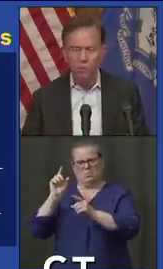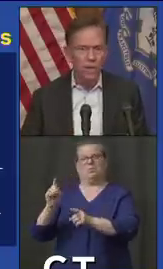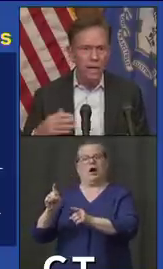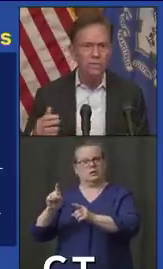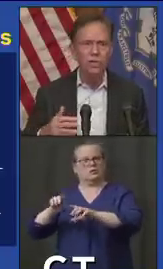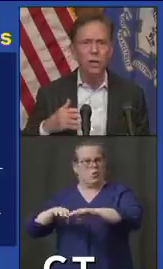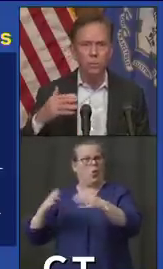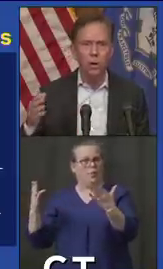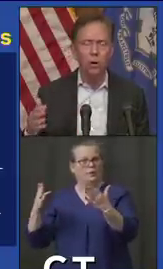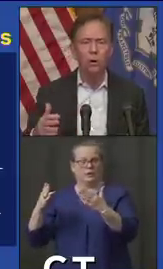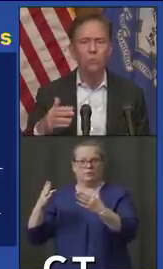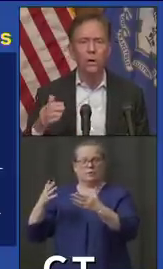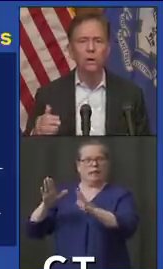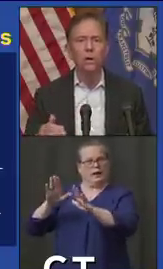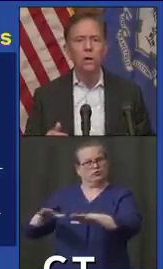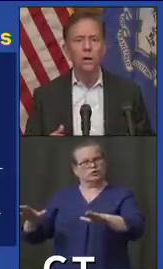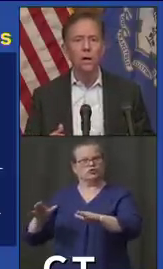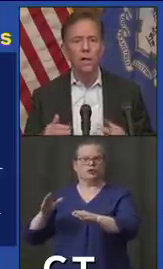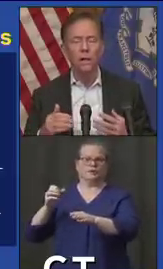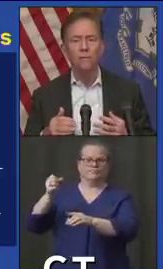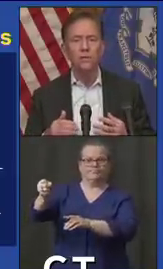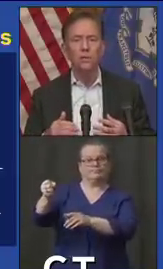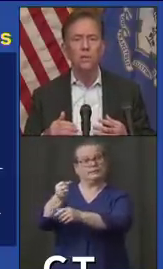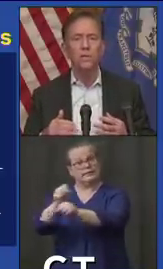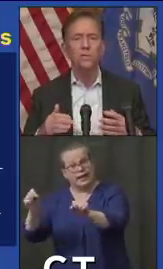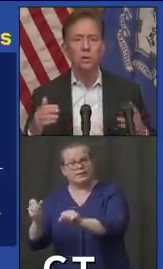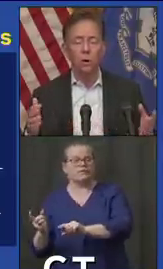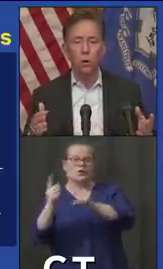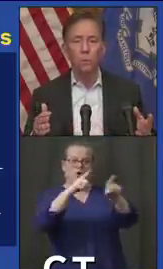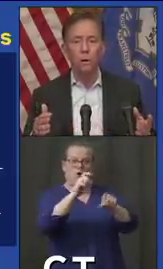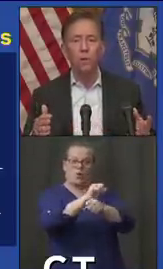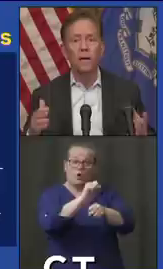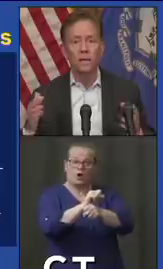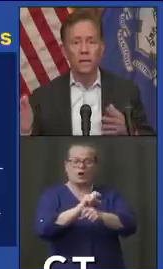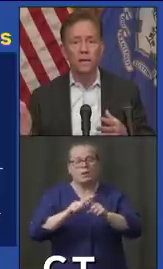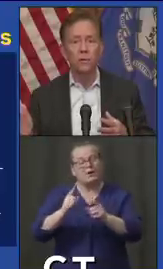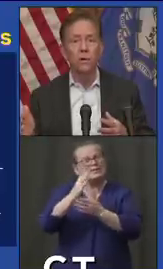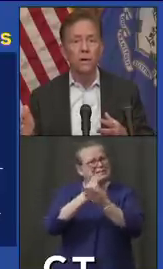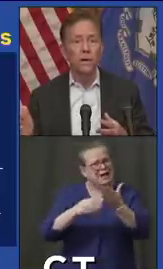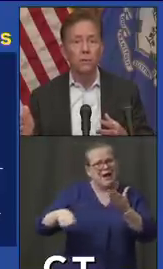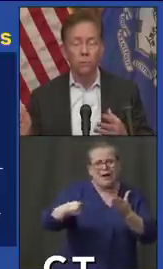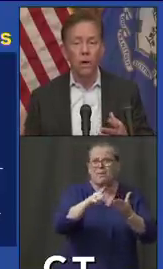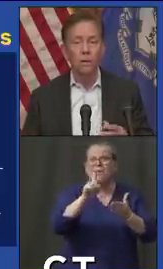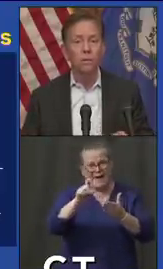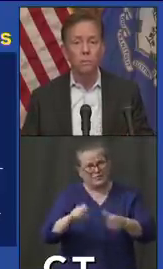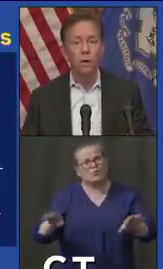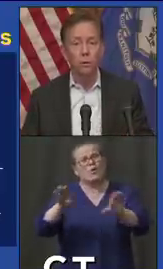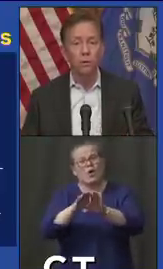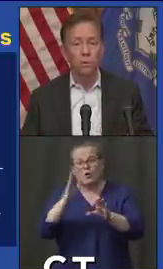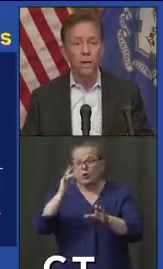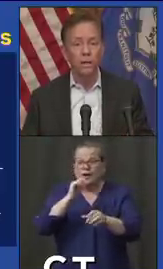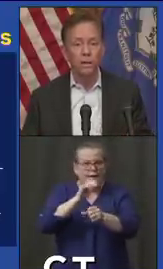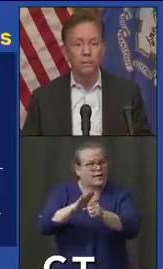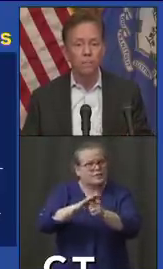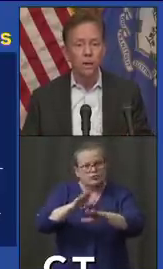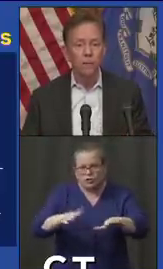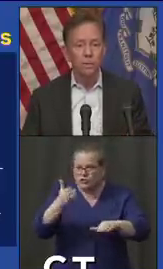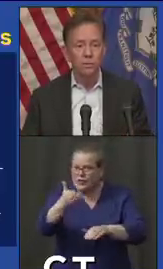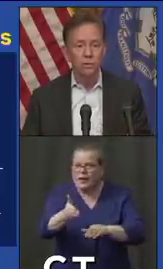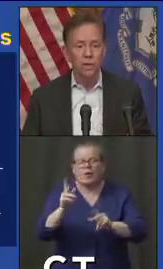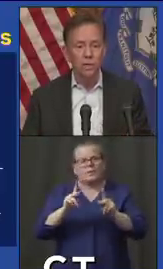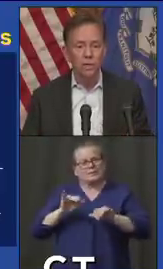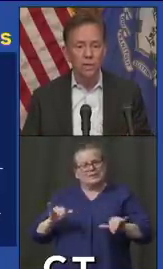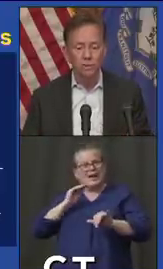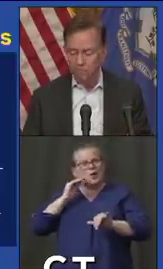demand. Landscaping, hardware, a lot of facilities that are open right now, and we want them to be open right now.